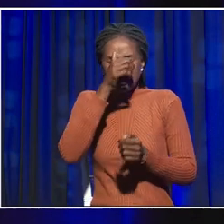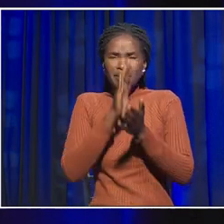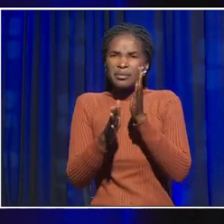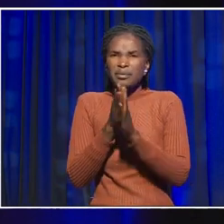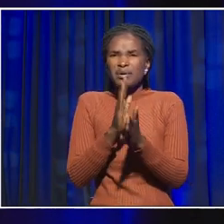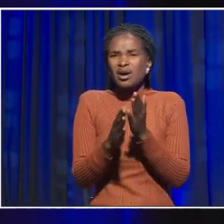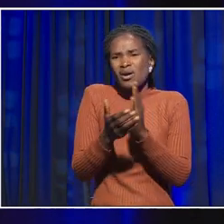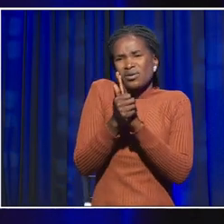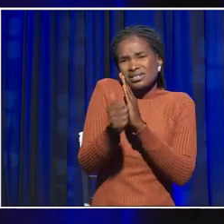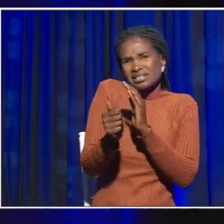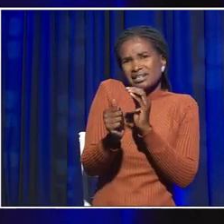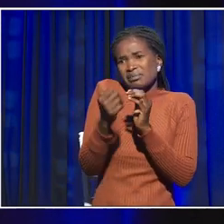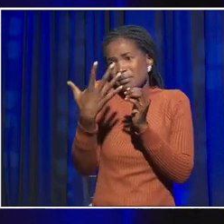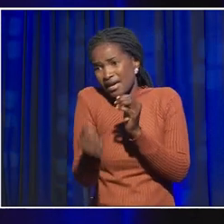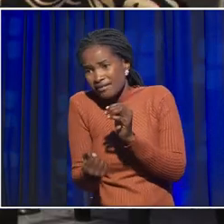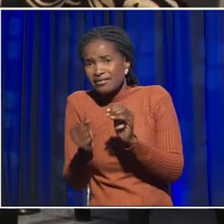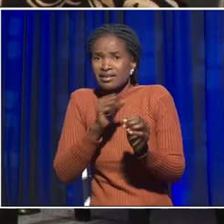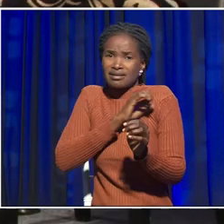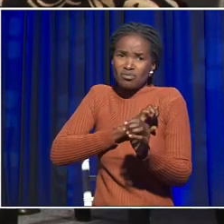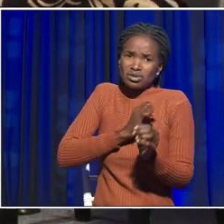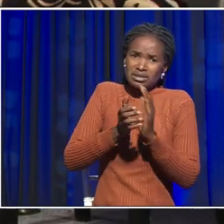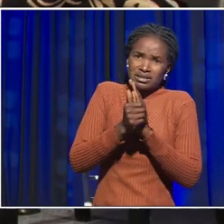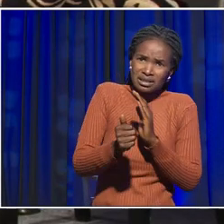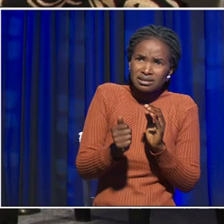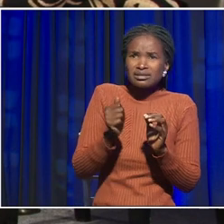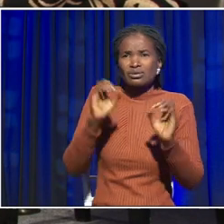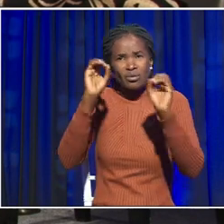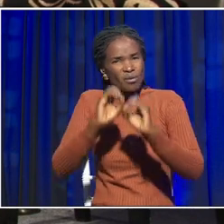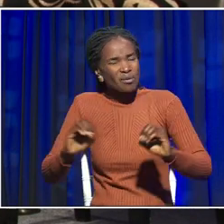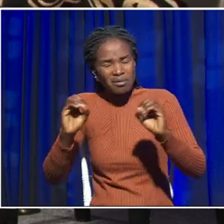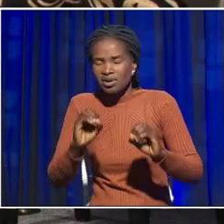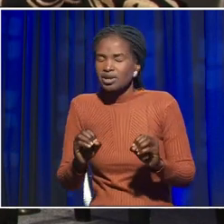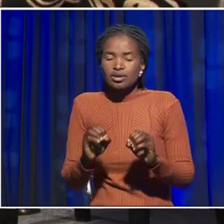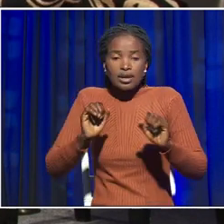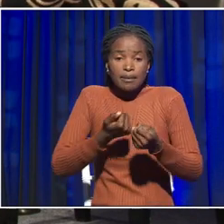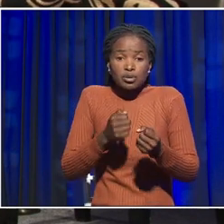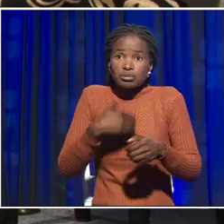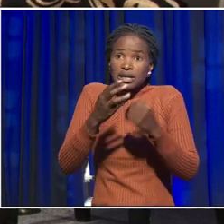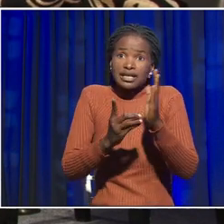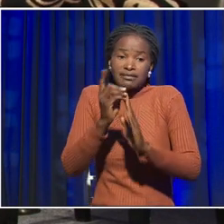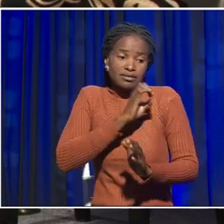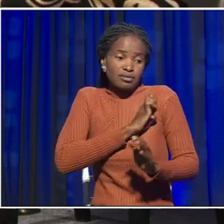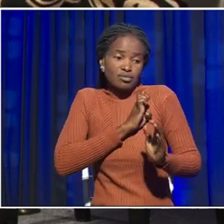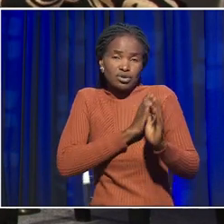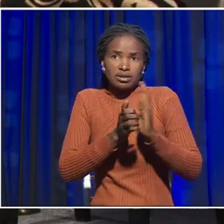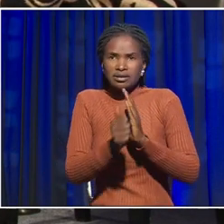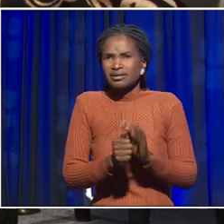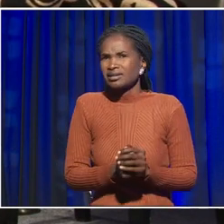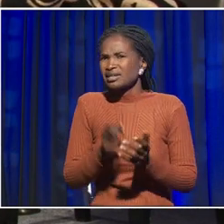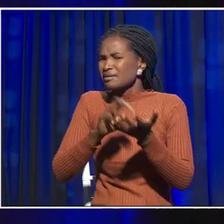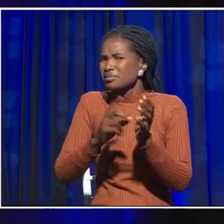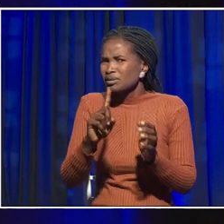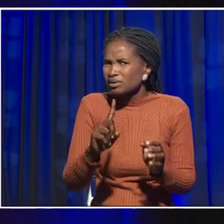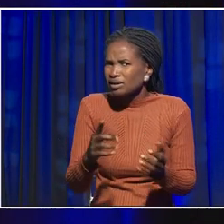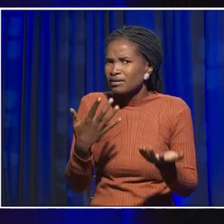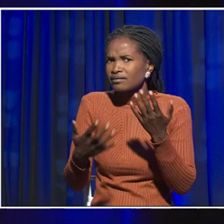skill that either you have or you don't have it. It's not something that you can grow. But what does it mean? I mean, do you mean